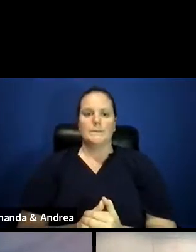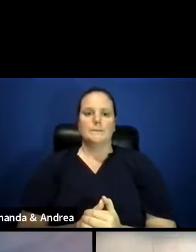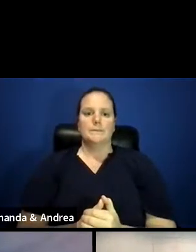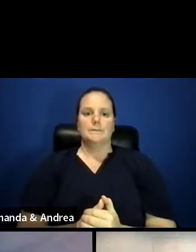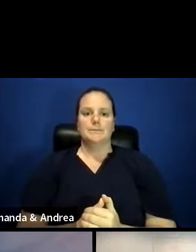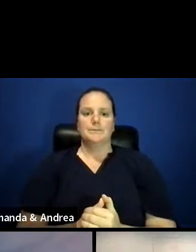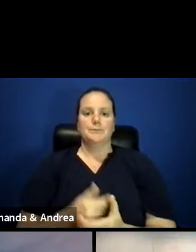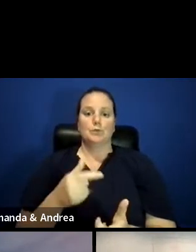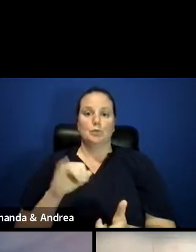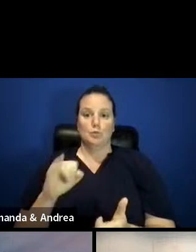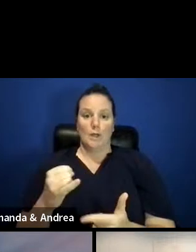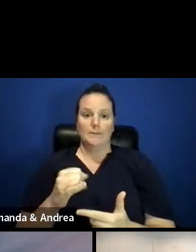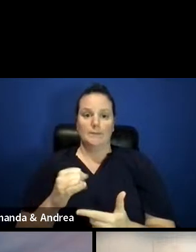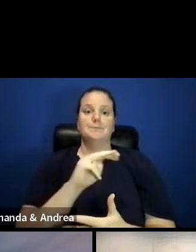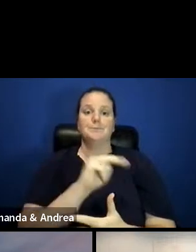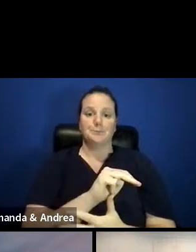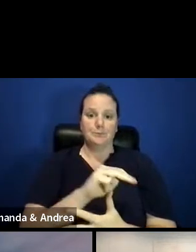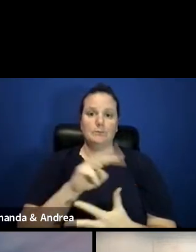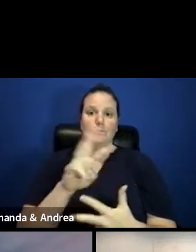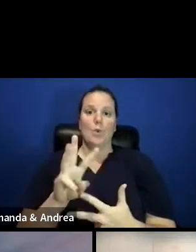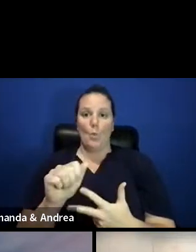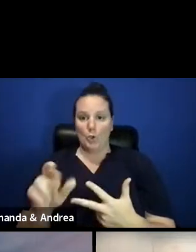with Greg, then Megan and Walter.